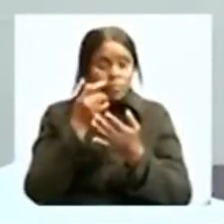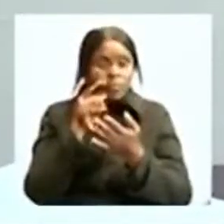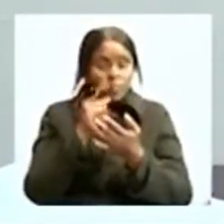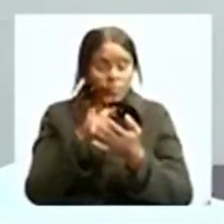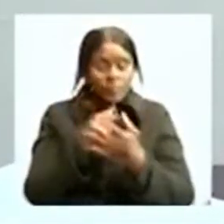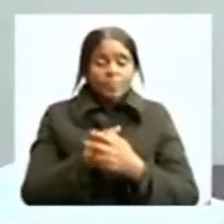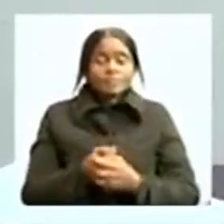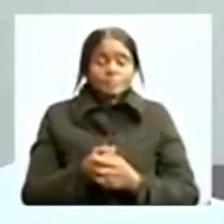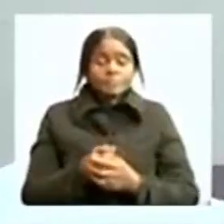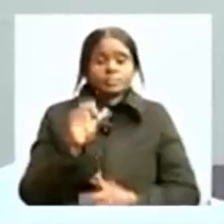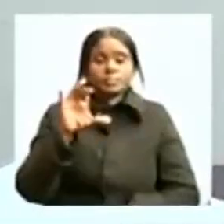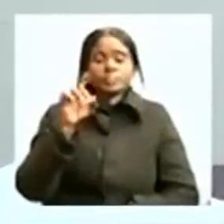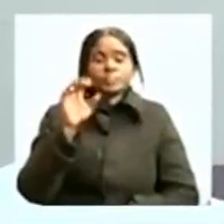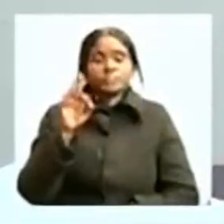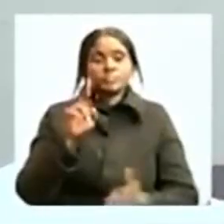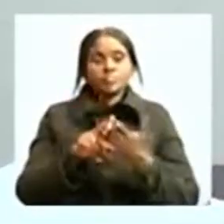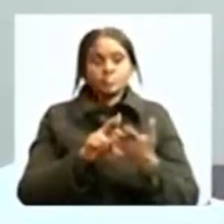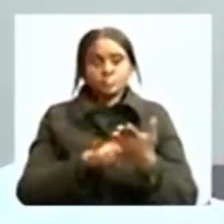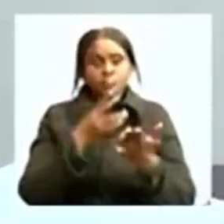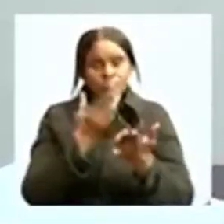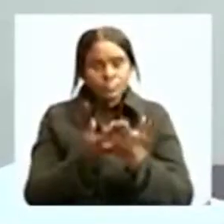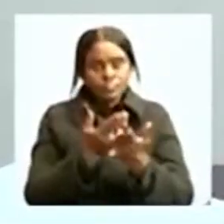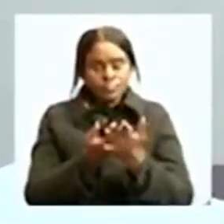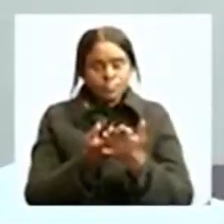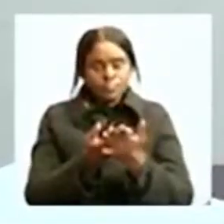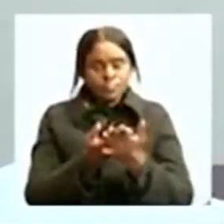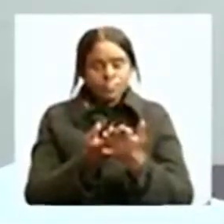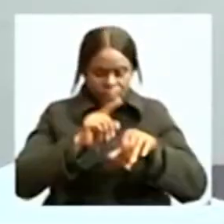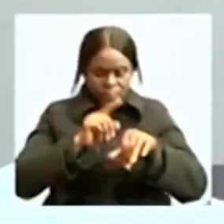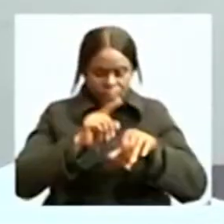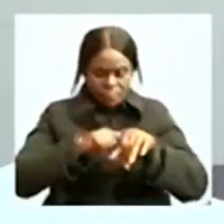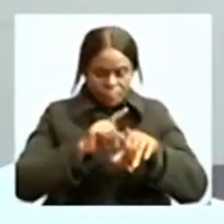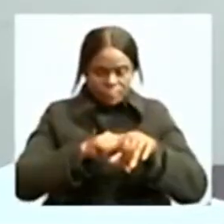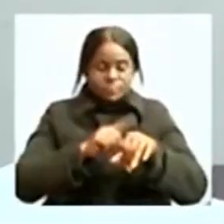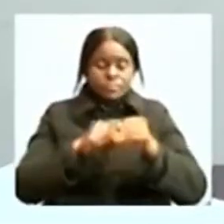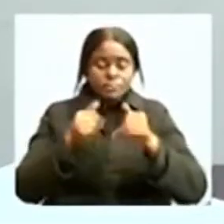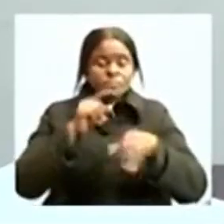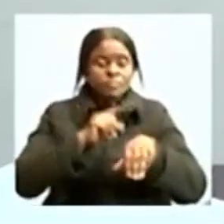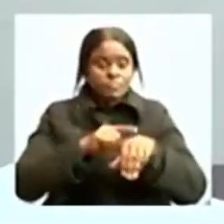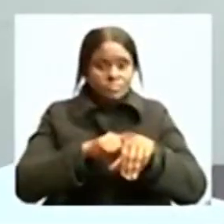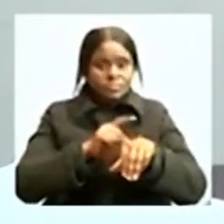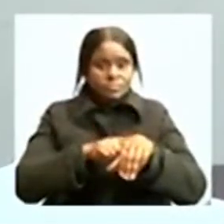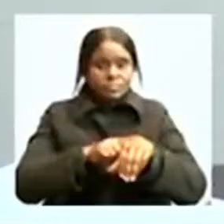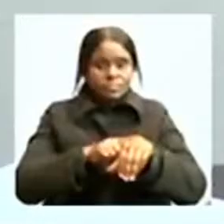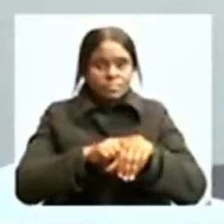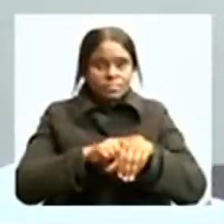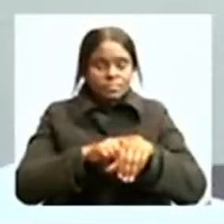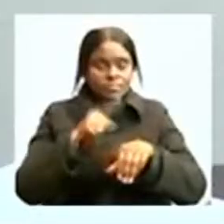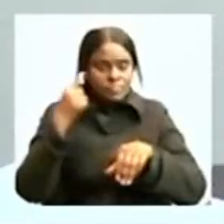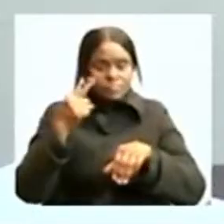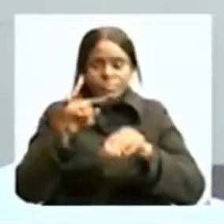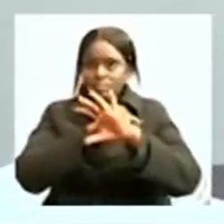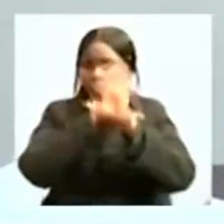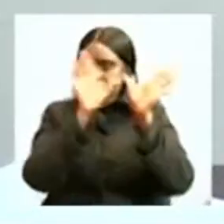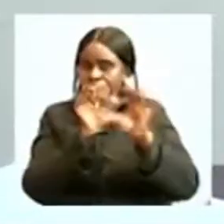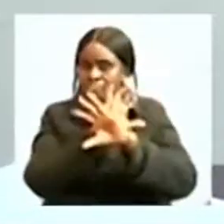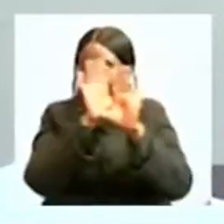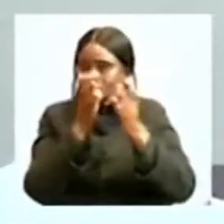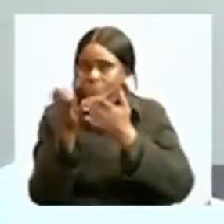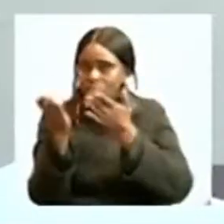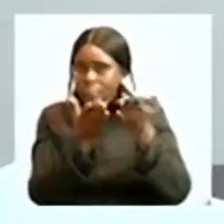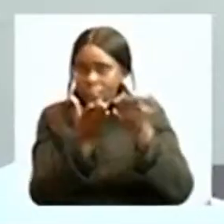the CDF report. It is now time for points of